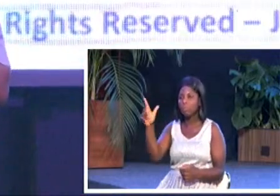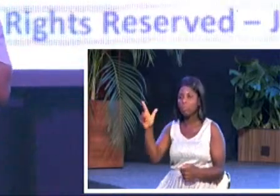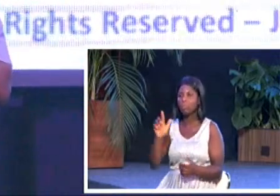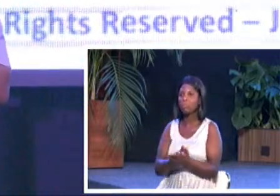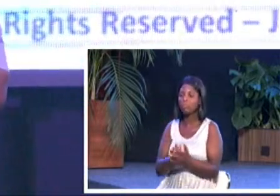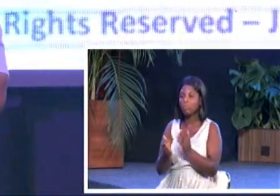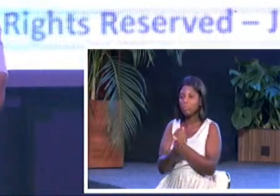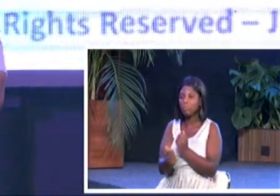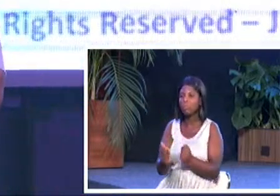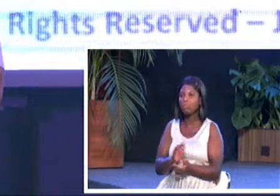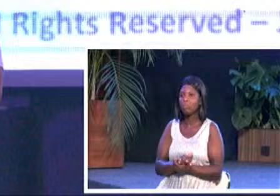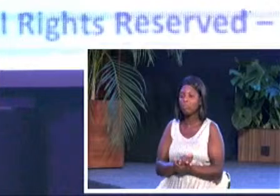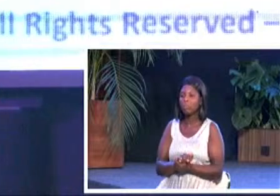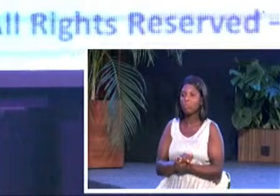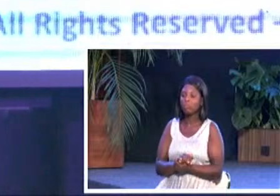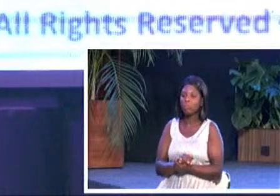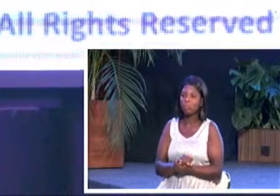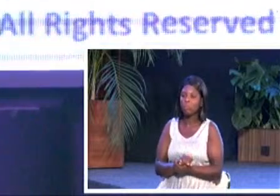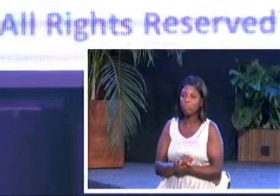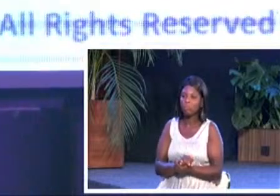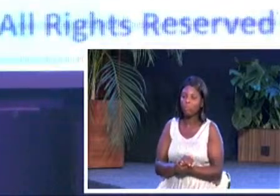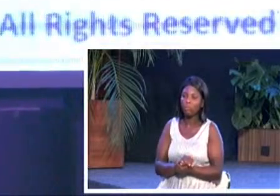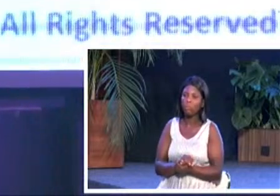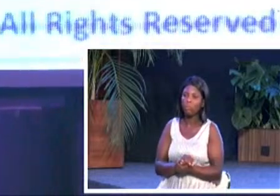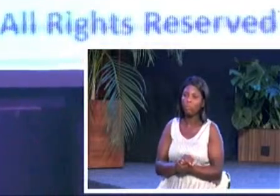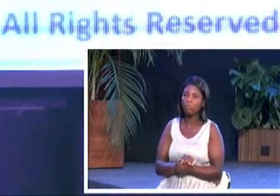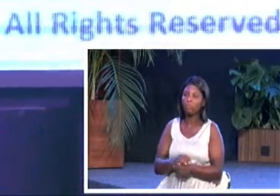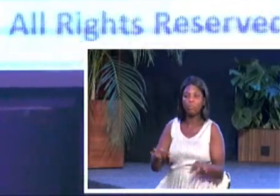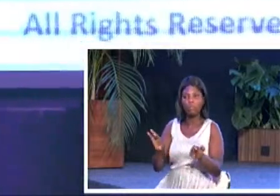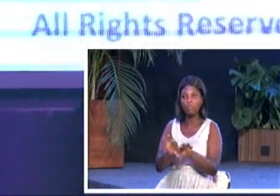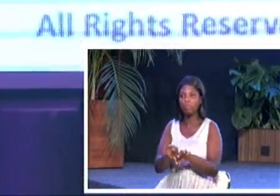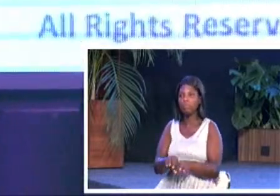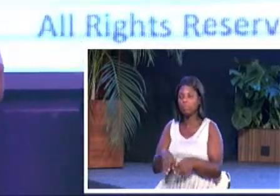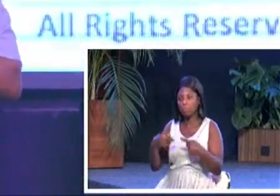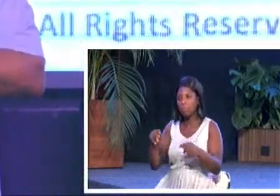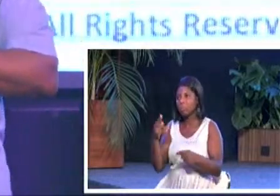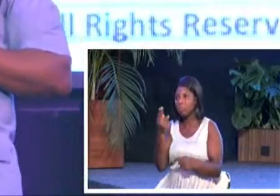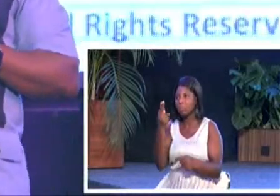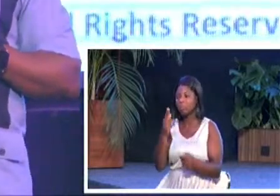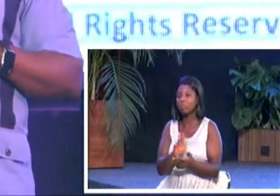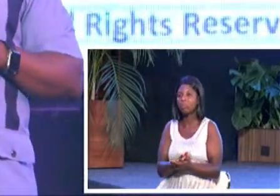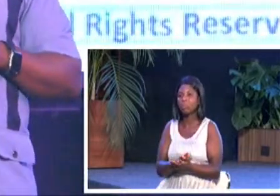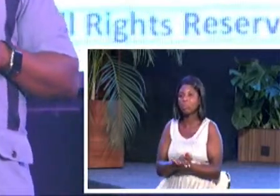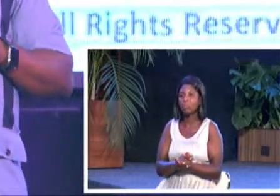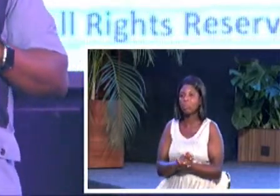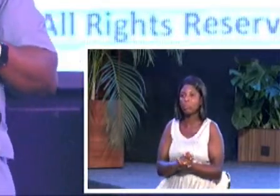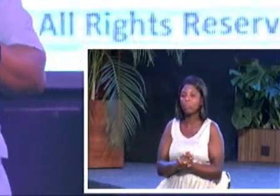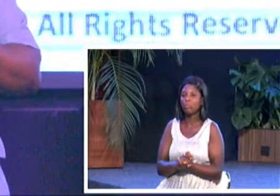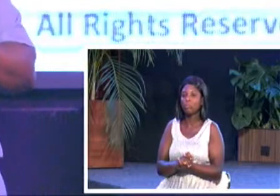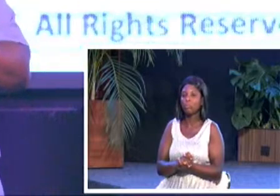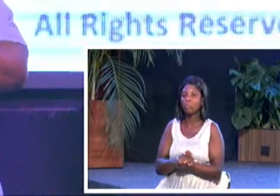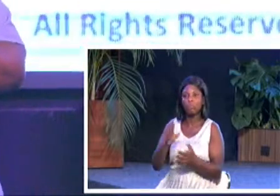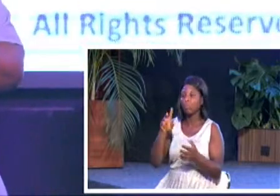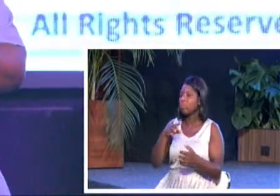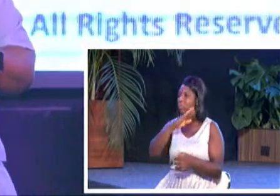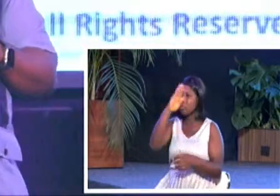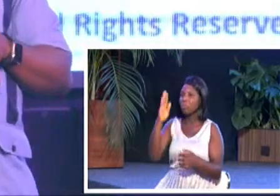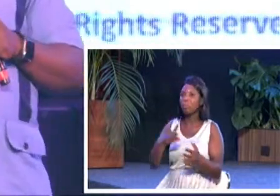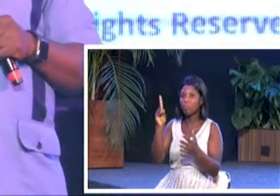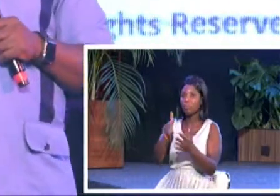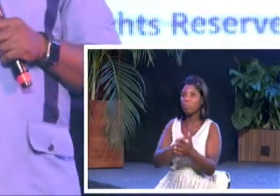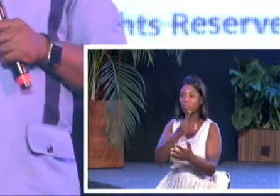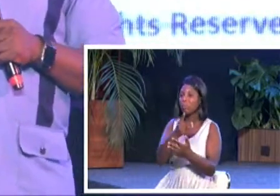competence and the work you do. It's very important, and it does not discriminate. Have you realized that